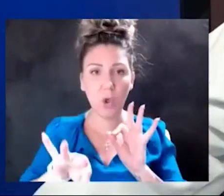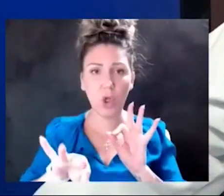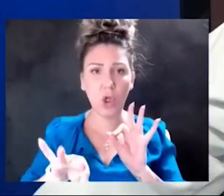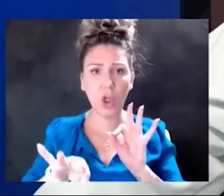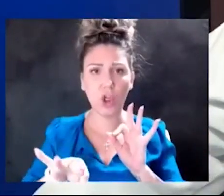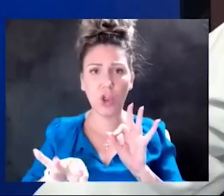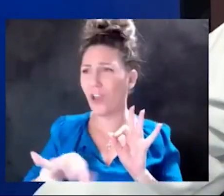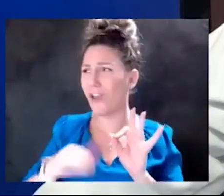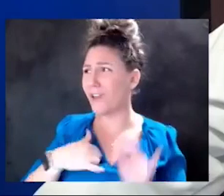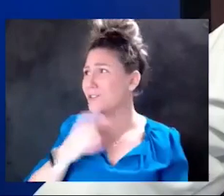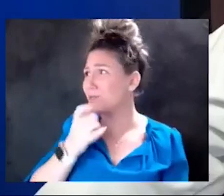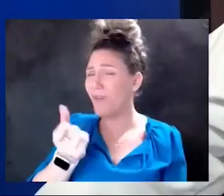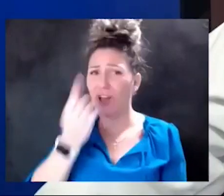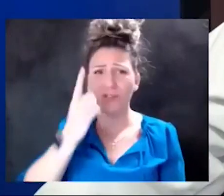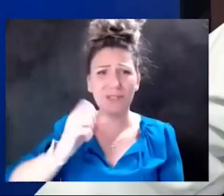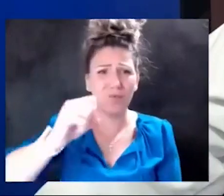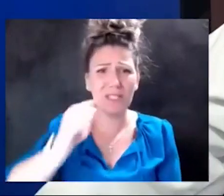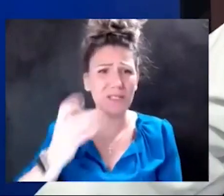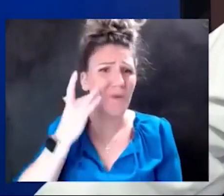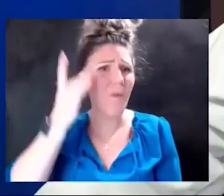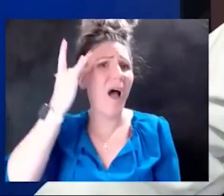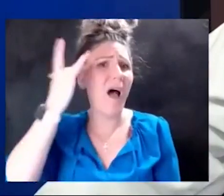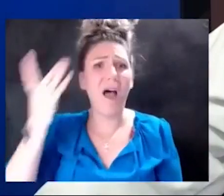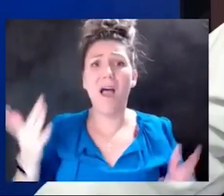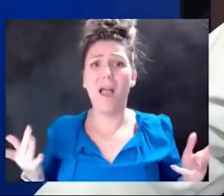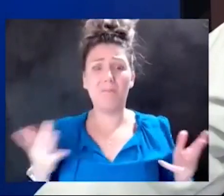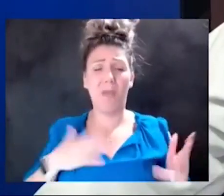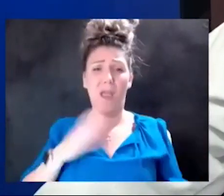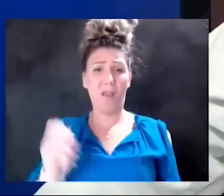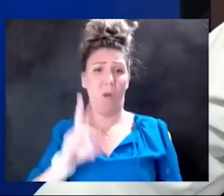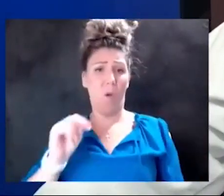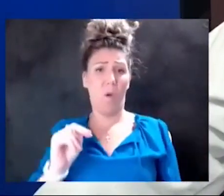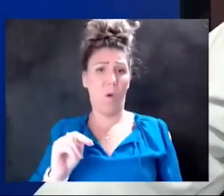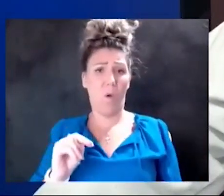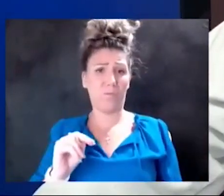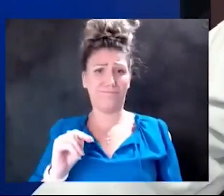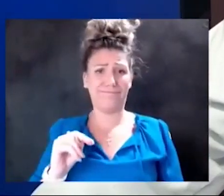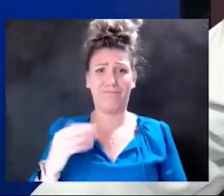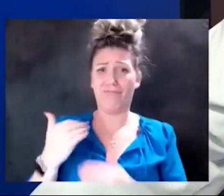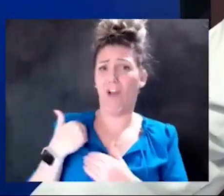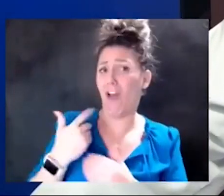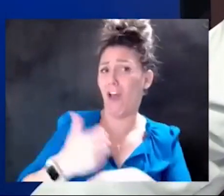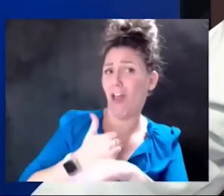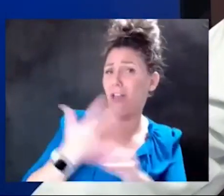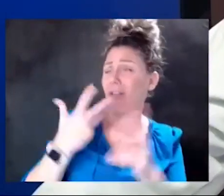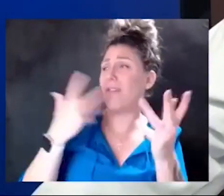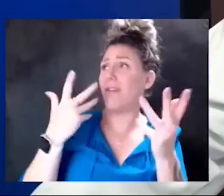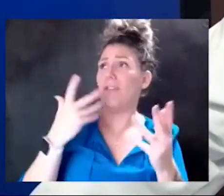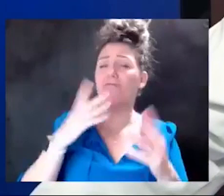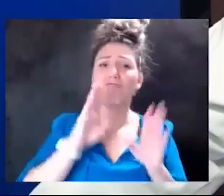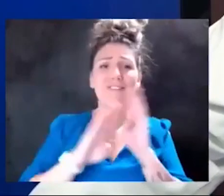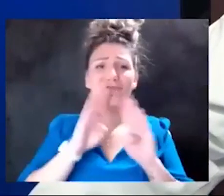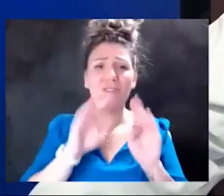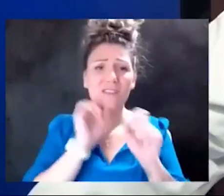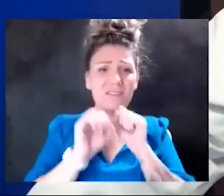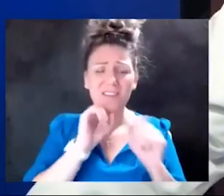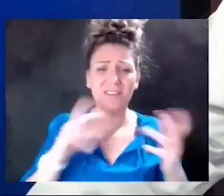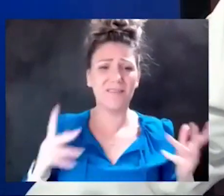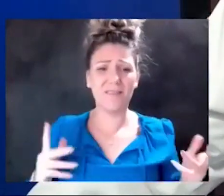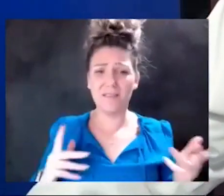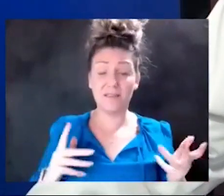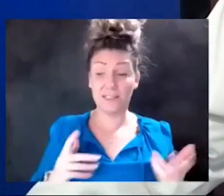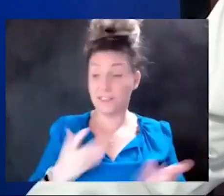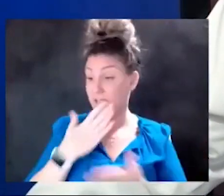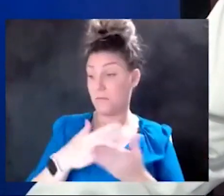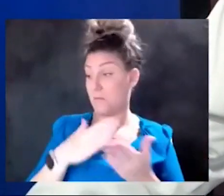the resistance still. And maybe that's my own fault, maybe my own frustration, and that's just part of the deal, I guess.